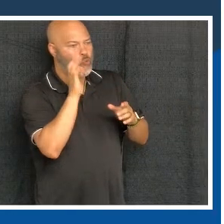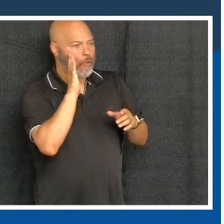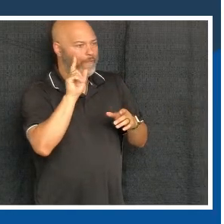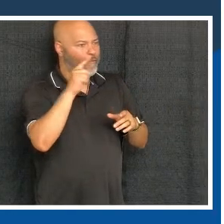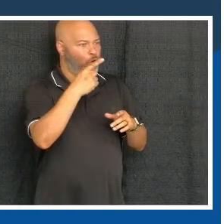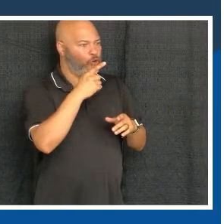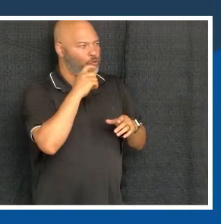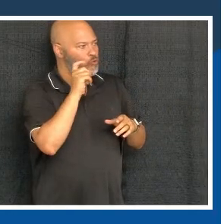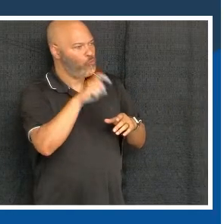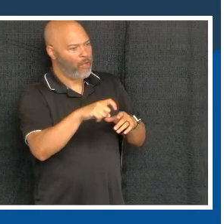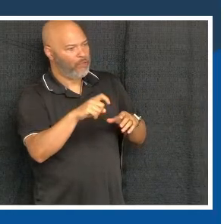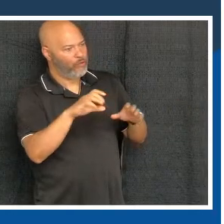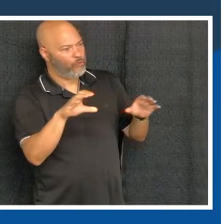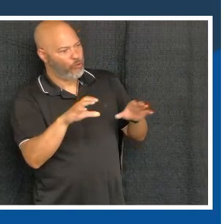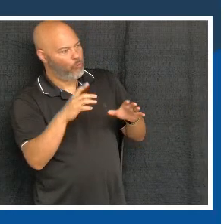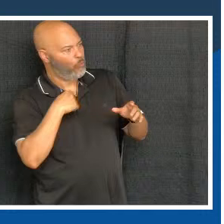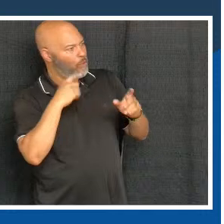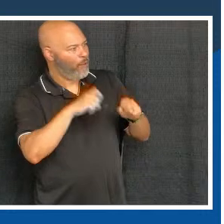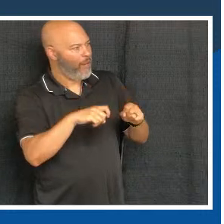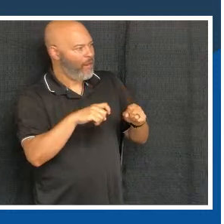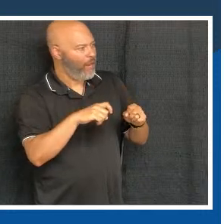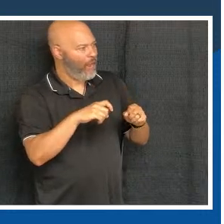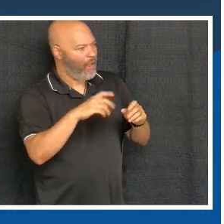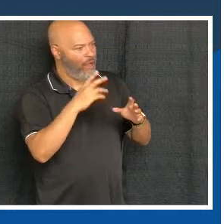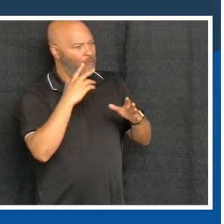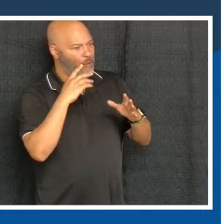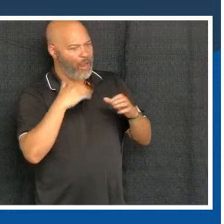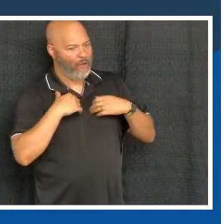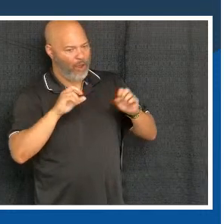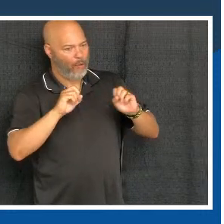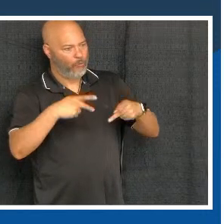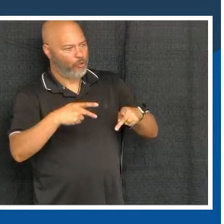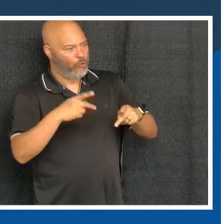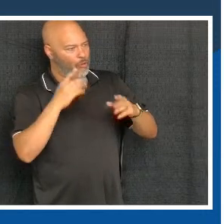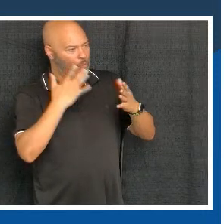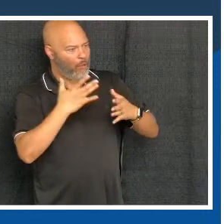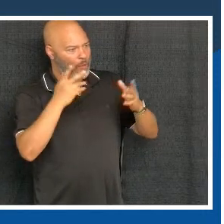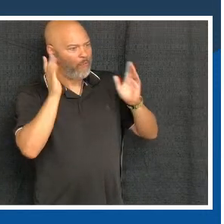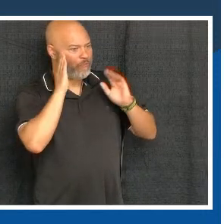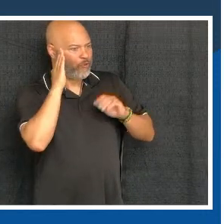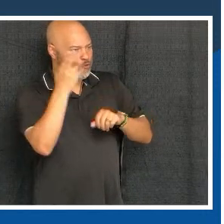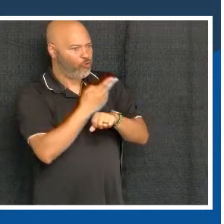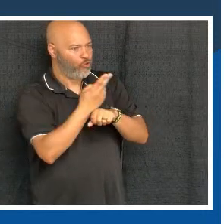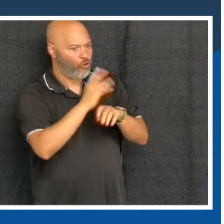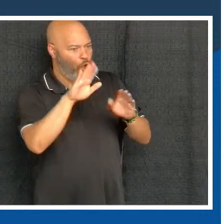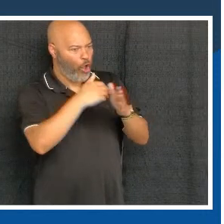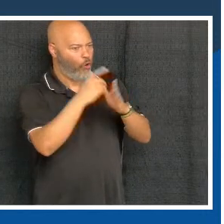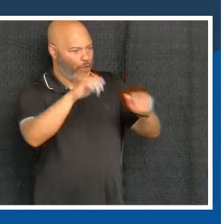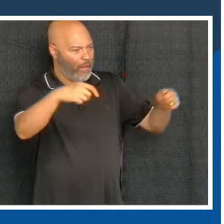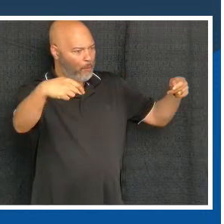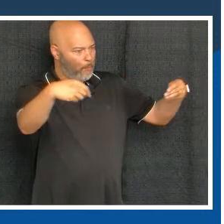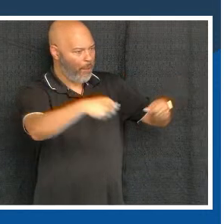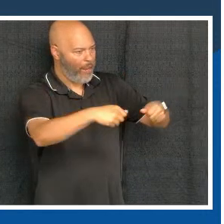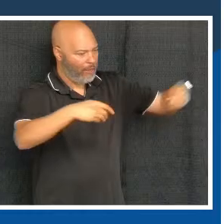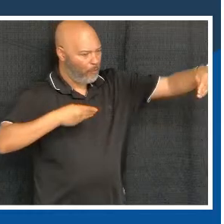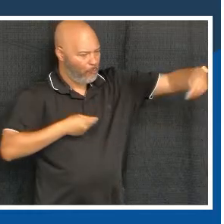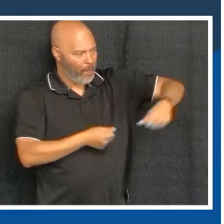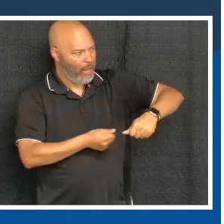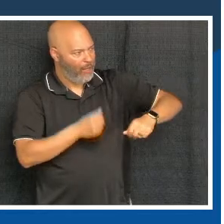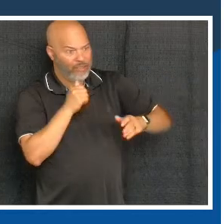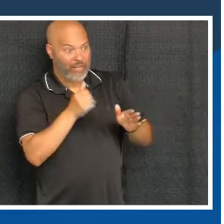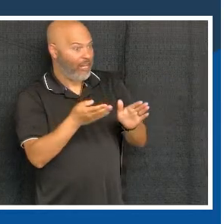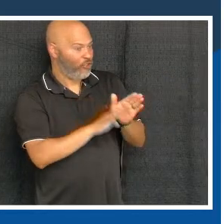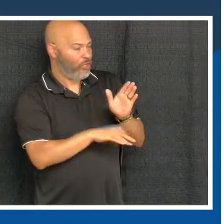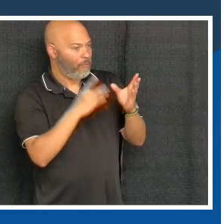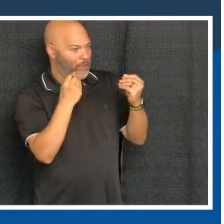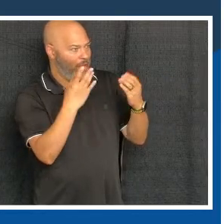who's Yeah. going to have to do it, and we may have a development district opportunity here where future users could all pay in for that signal, because that's not going to be a cheap signal